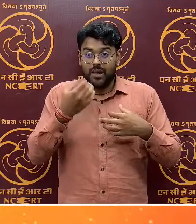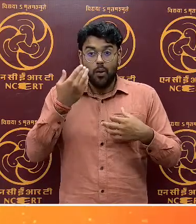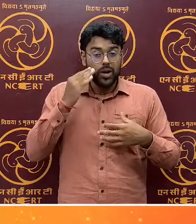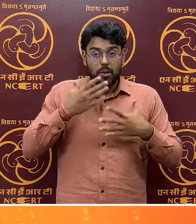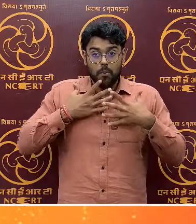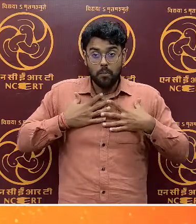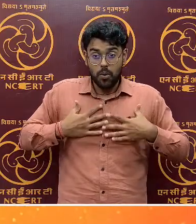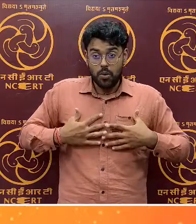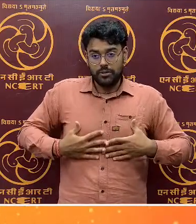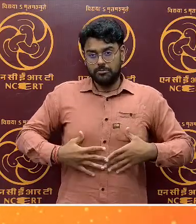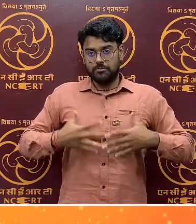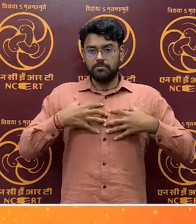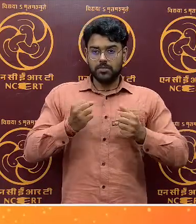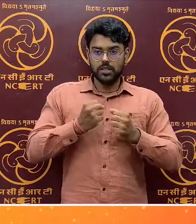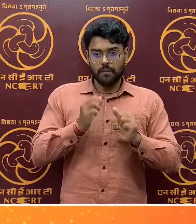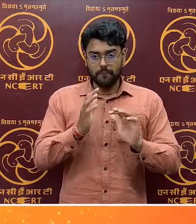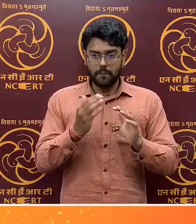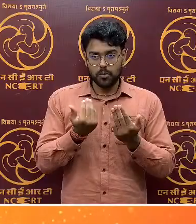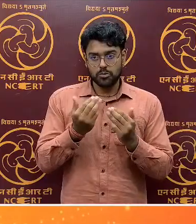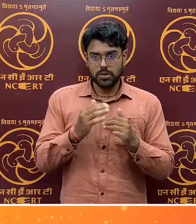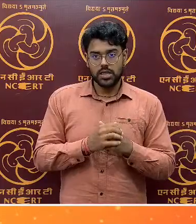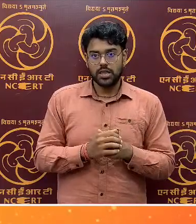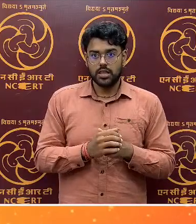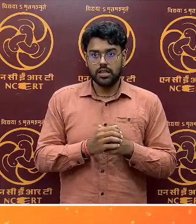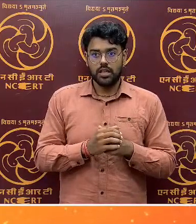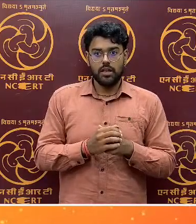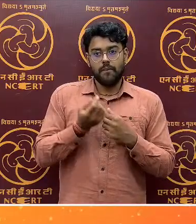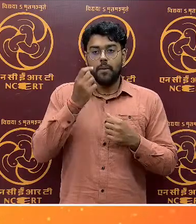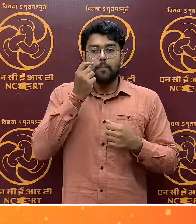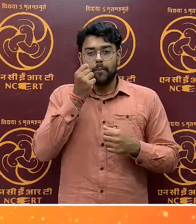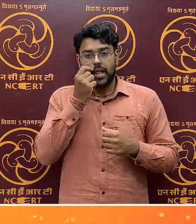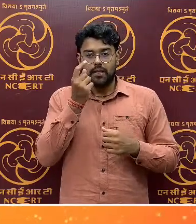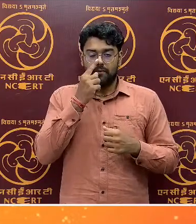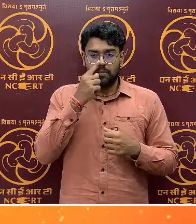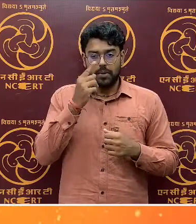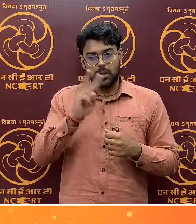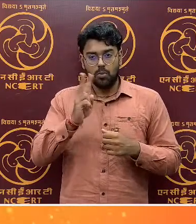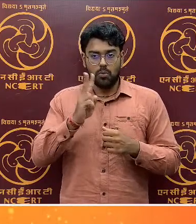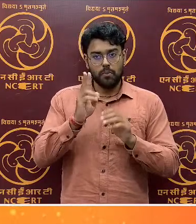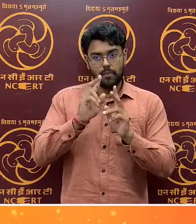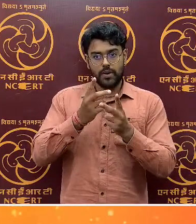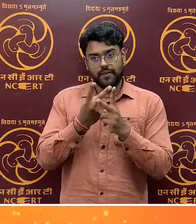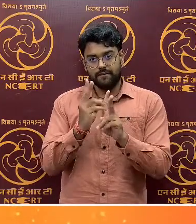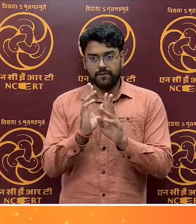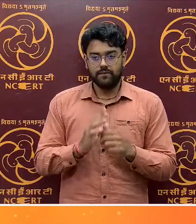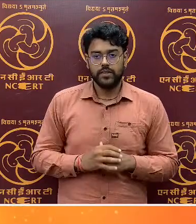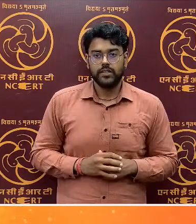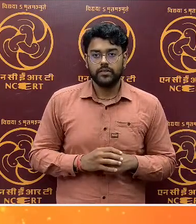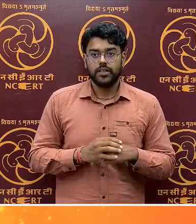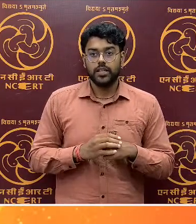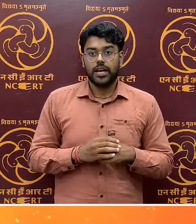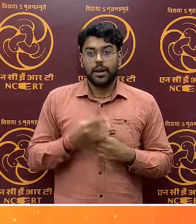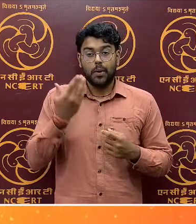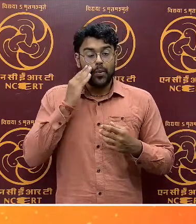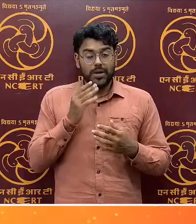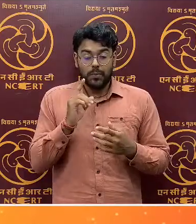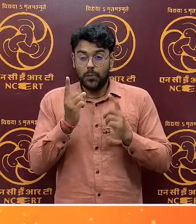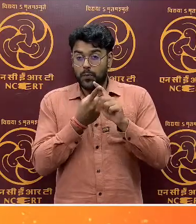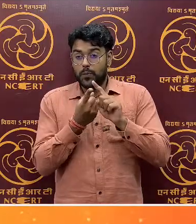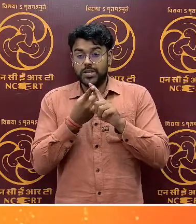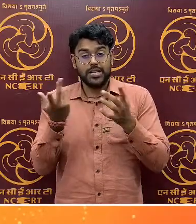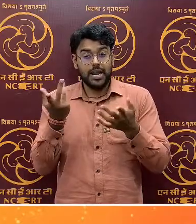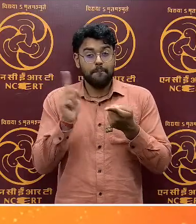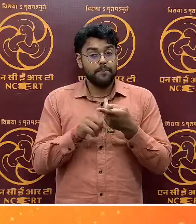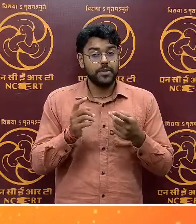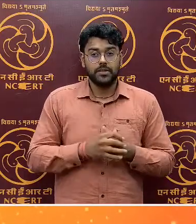becomes capable of reproducing. Yeah. For males also and for females yeah. also. So the very first thing that is happening